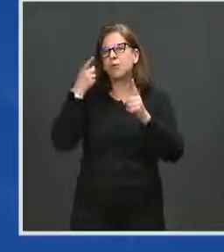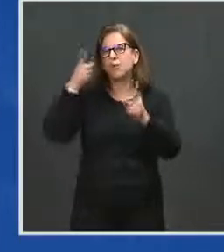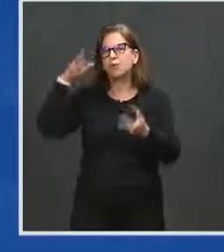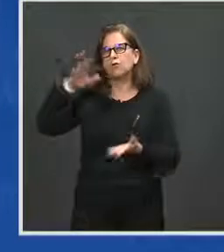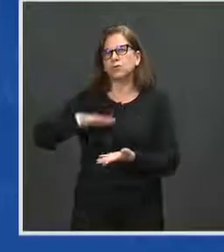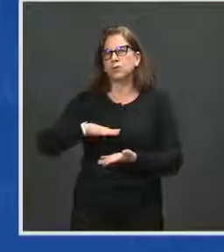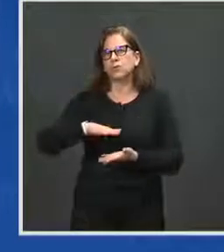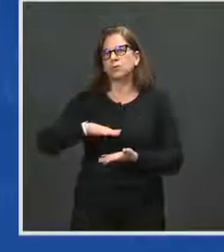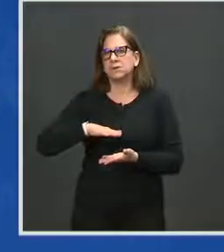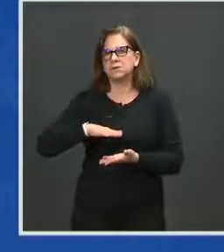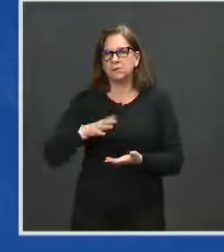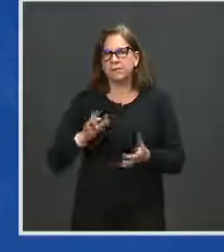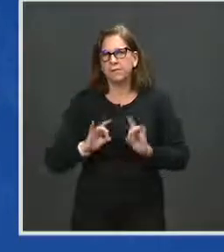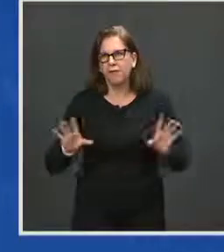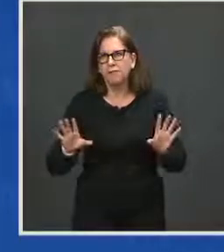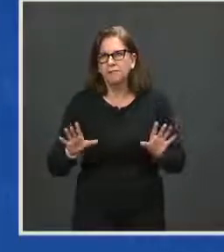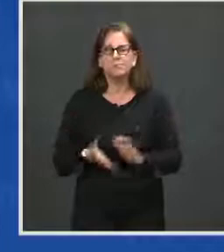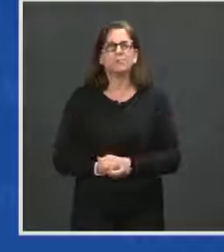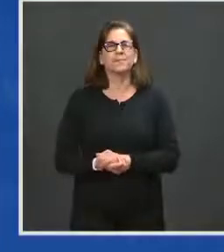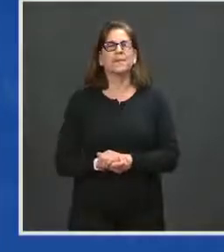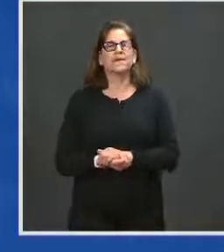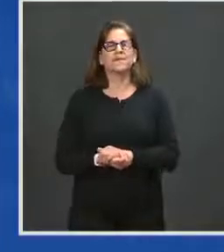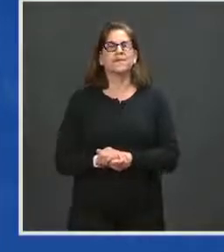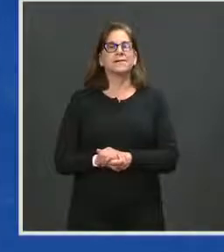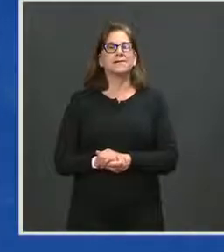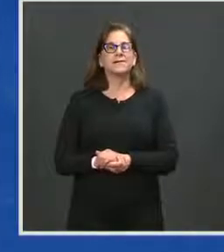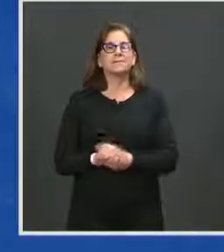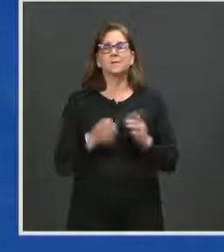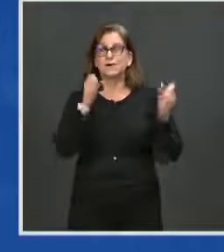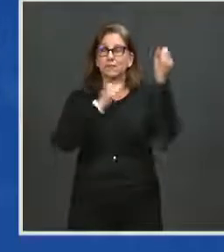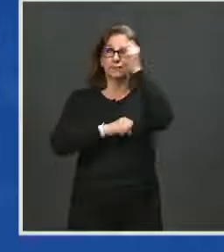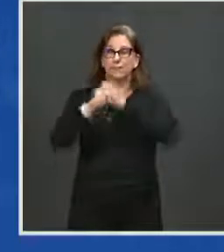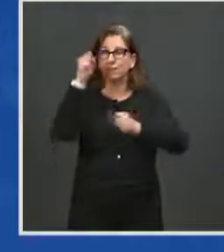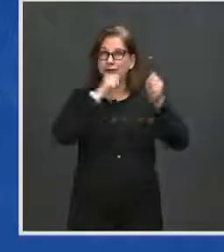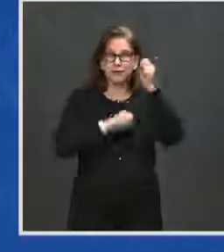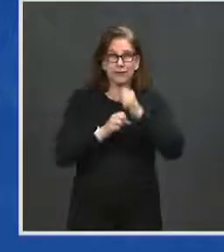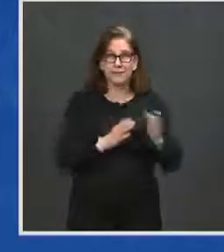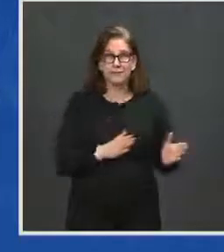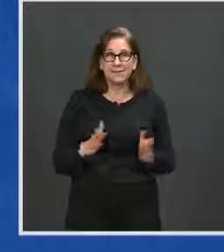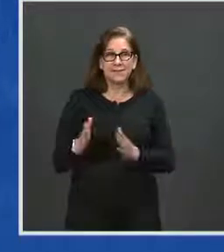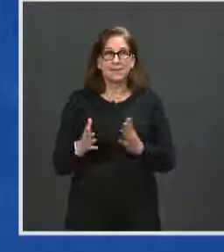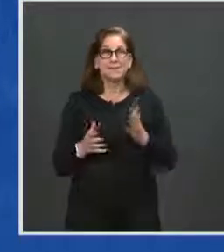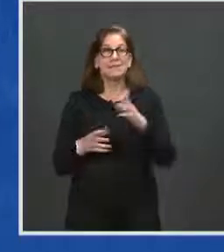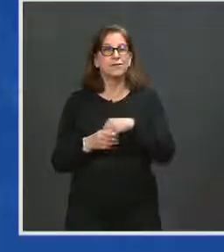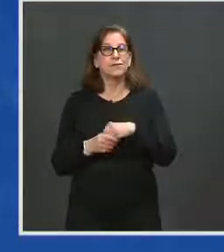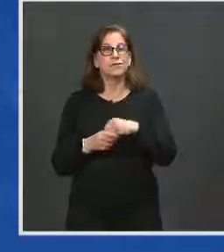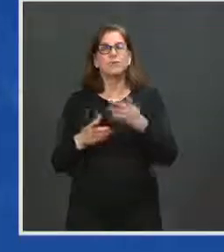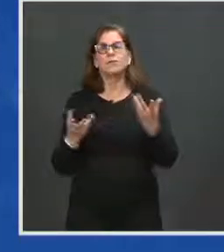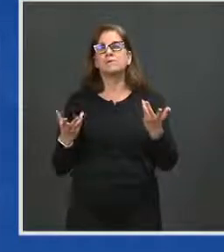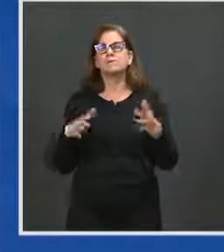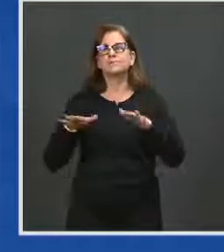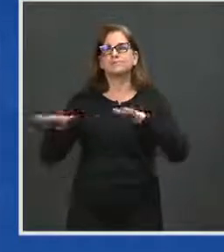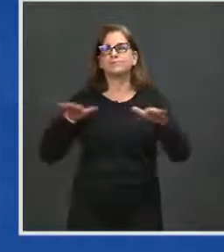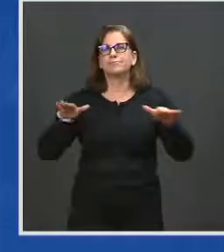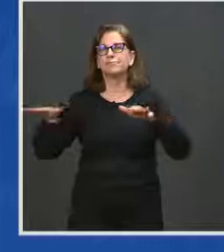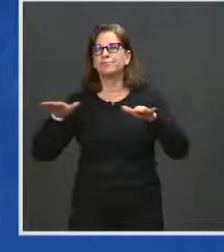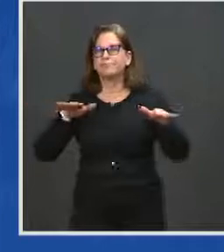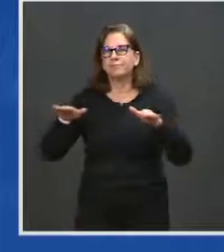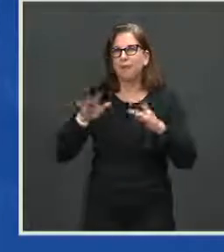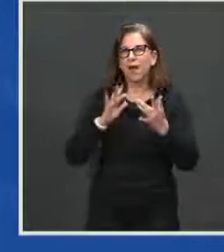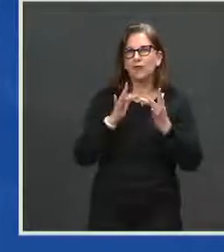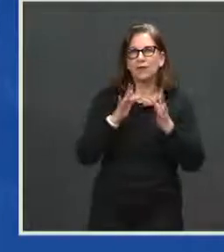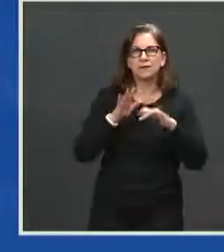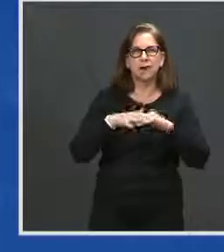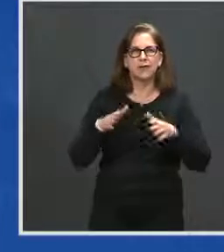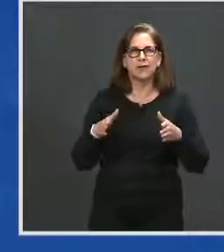Such strategies include, but are not limited to, street outreach, violence interrupters, and hospital-based